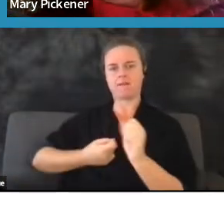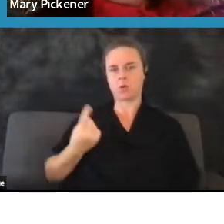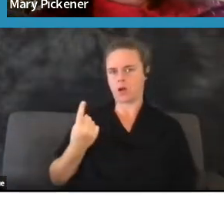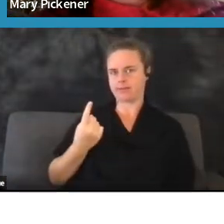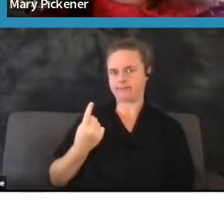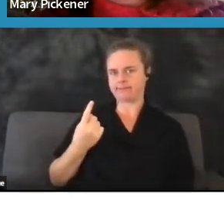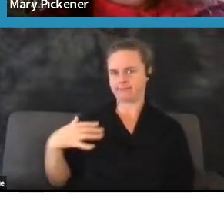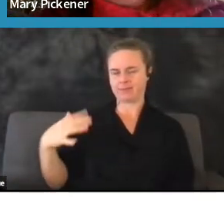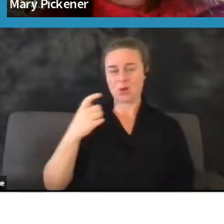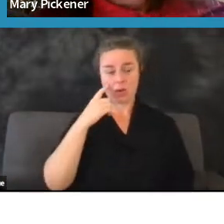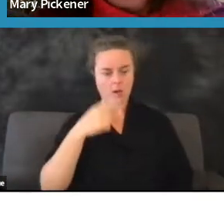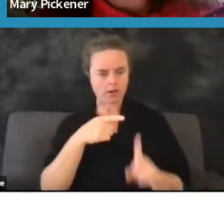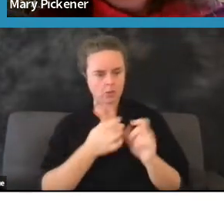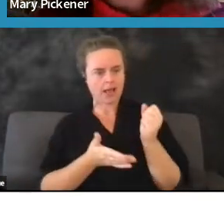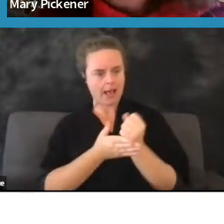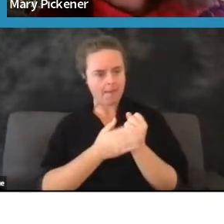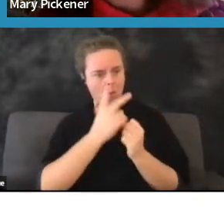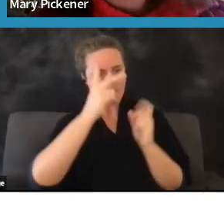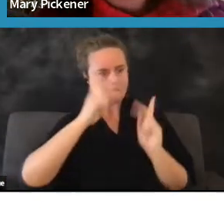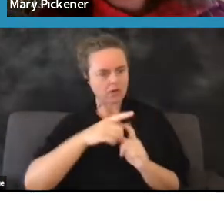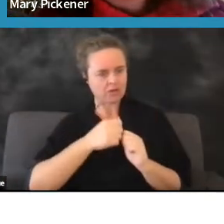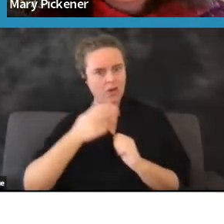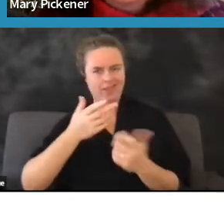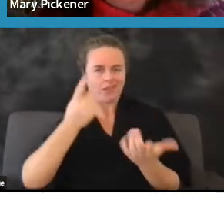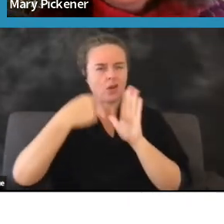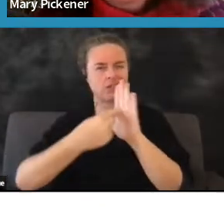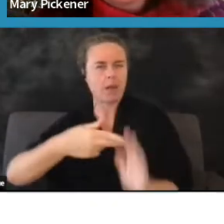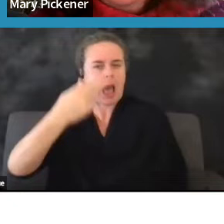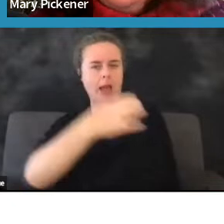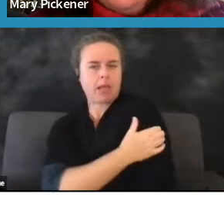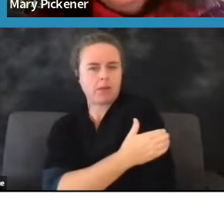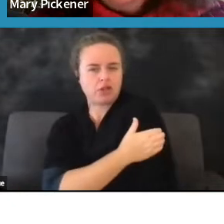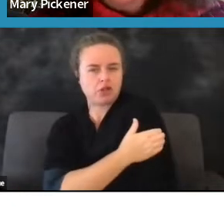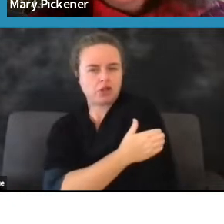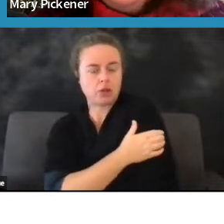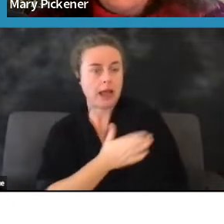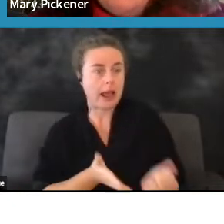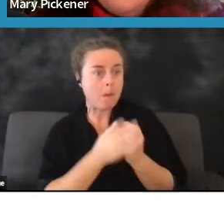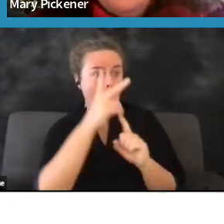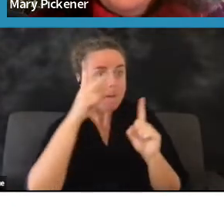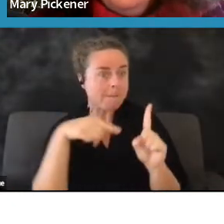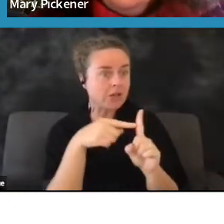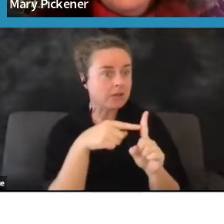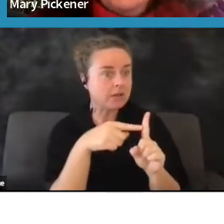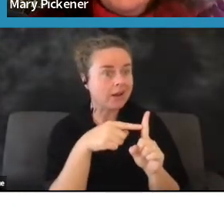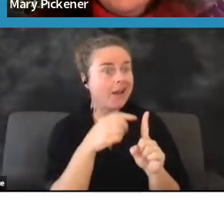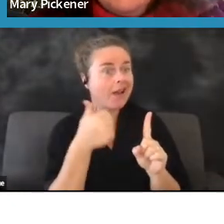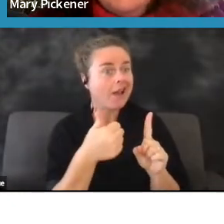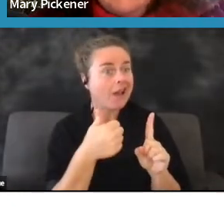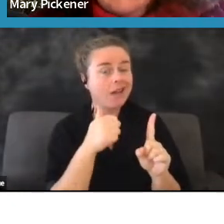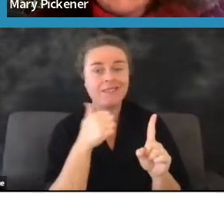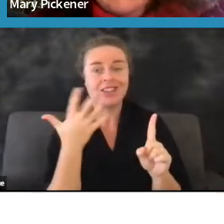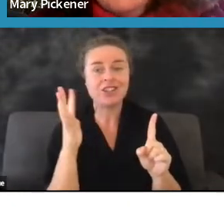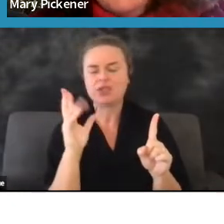one person with their high blood pressure. What we like to do is to be able to make the change so that everybody has the